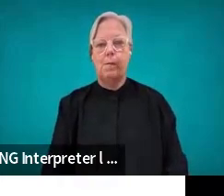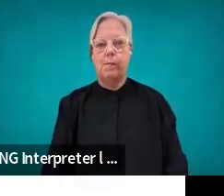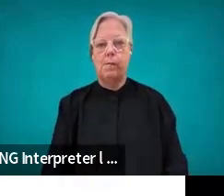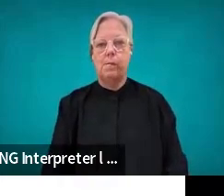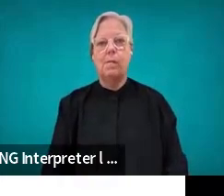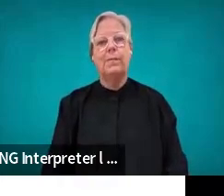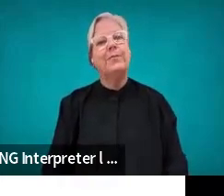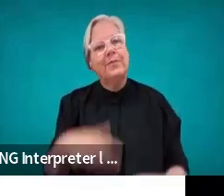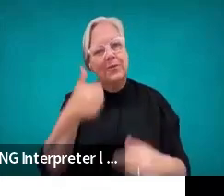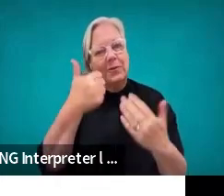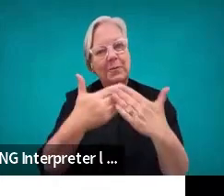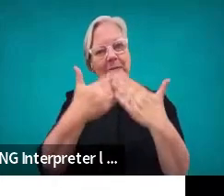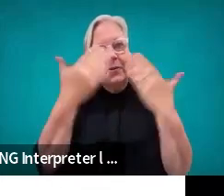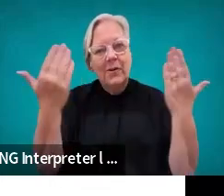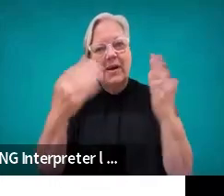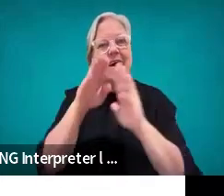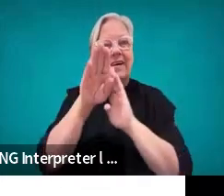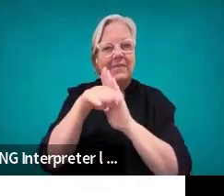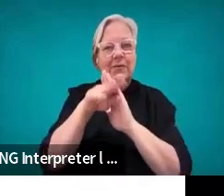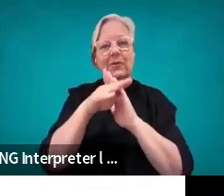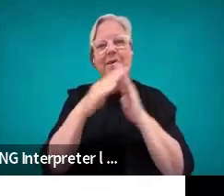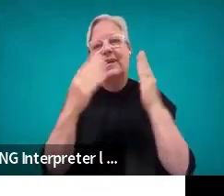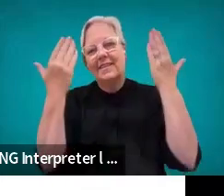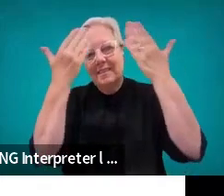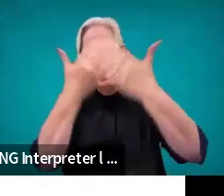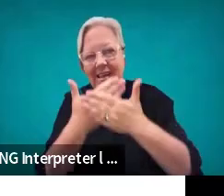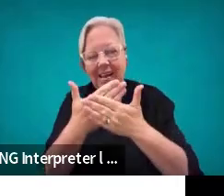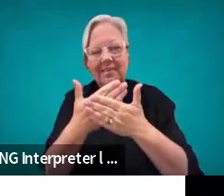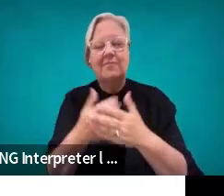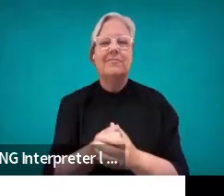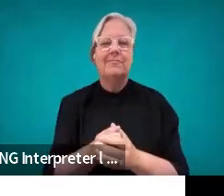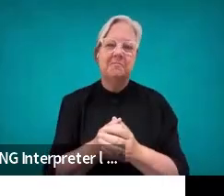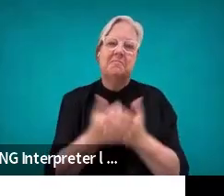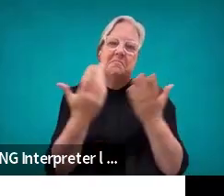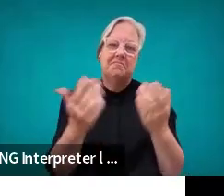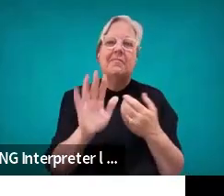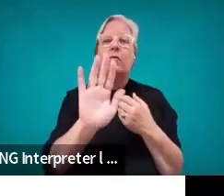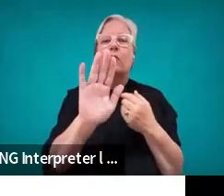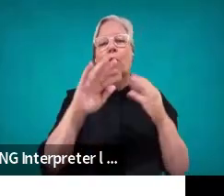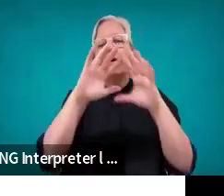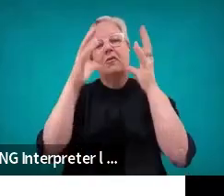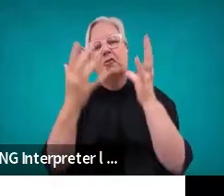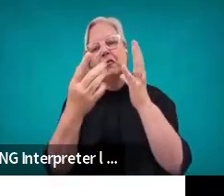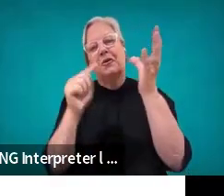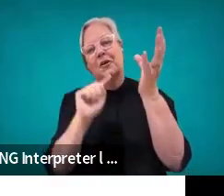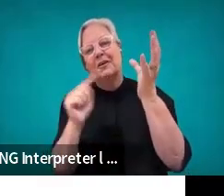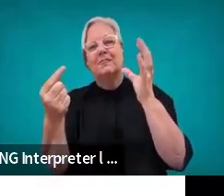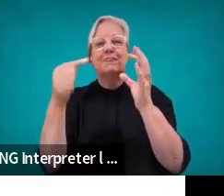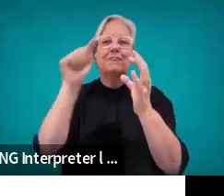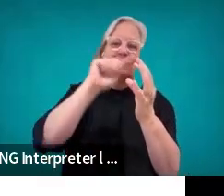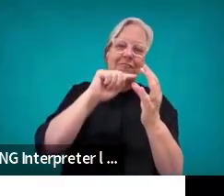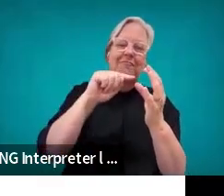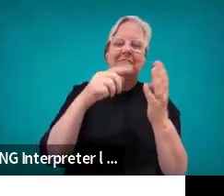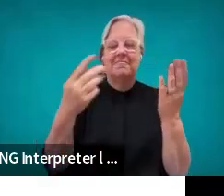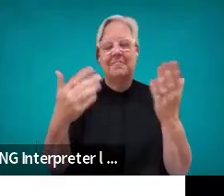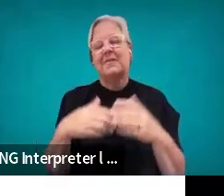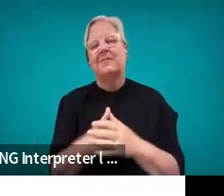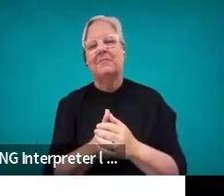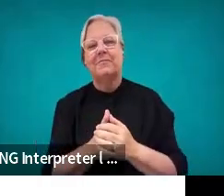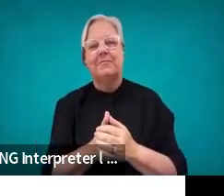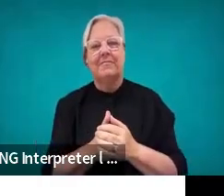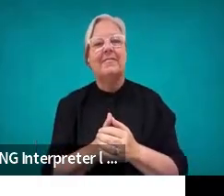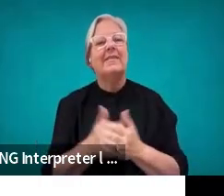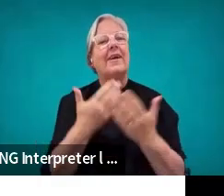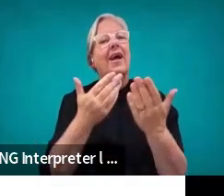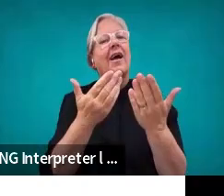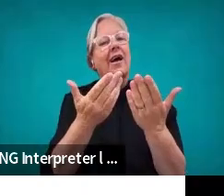Good morning, good afternoon, and good evening, everybody, depending on which part of the world you're connecting from. Welcome to the Power in